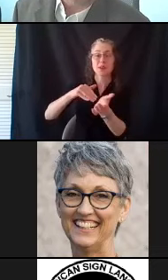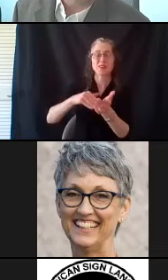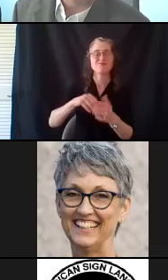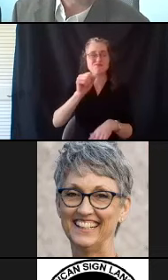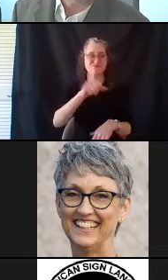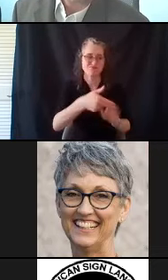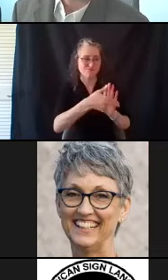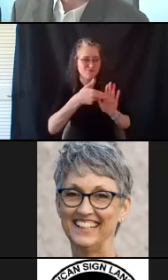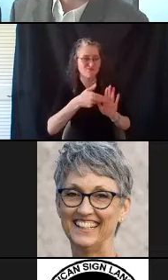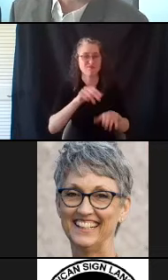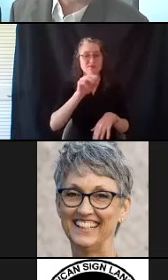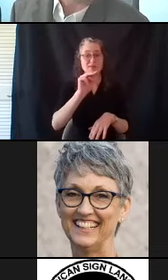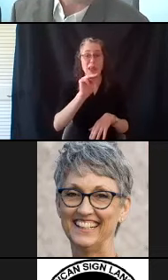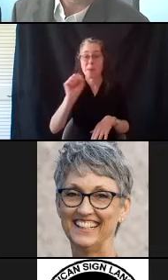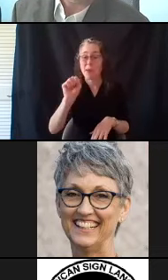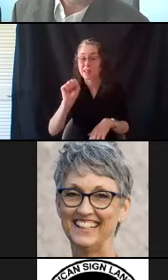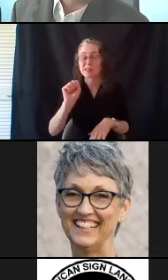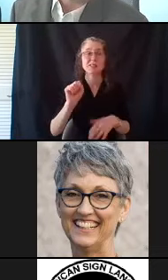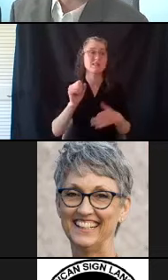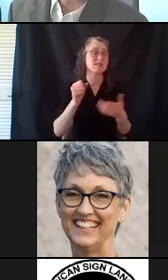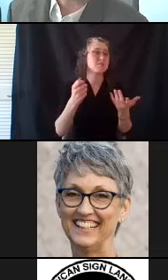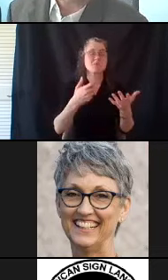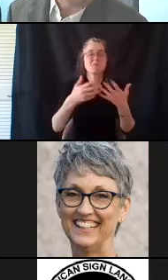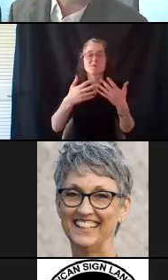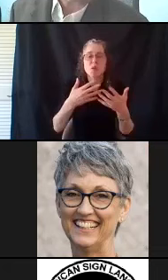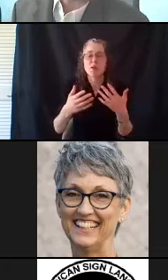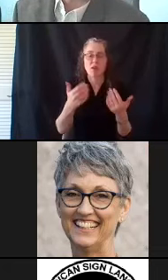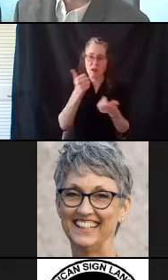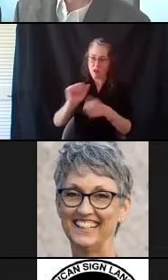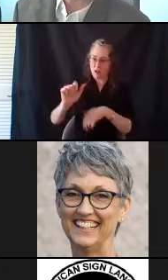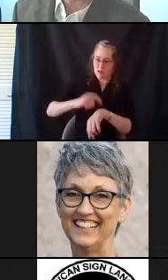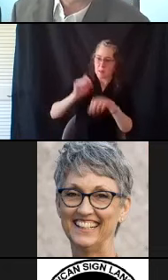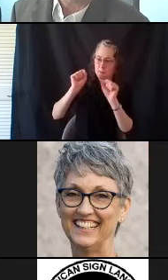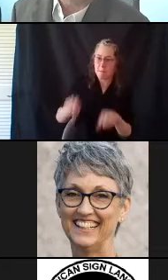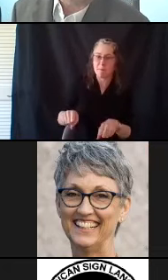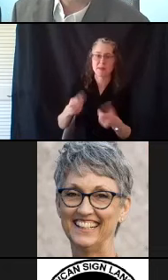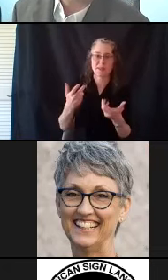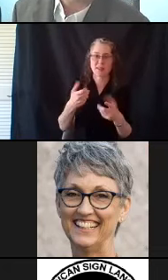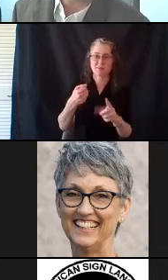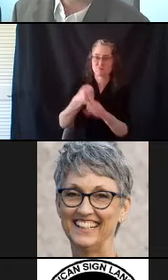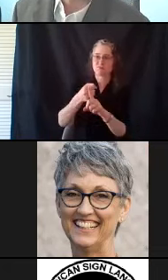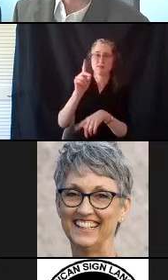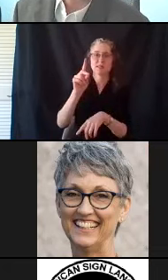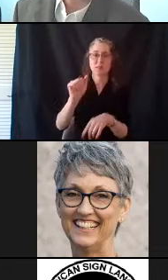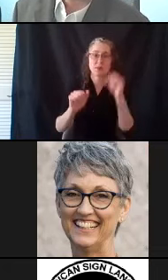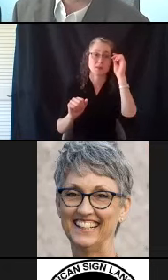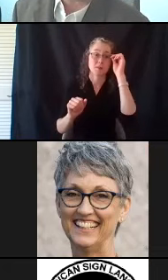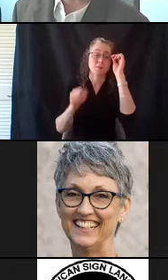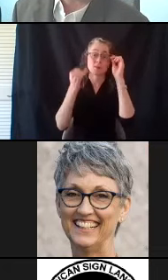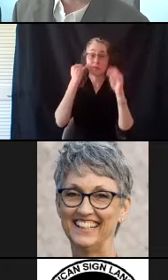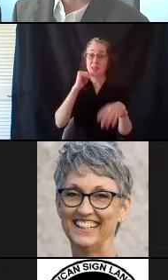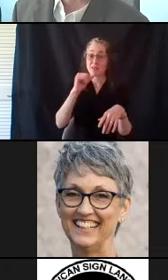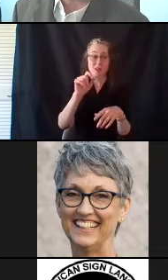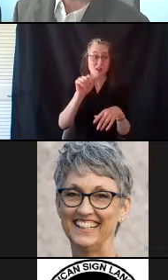with MS, whatever it might be. And if that doesn't happen, Mother Nature kicks in with the aging process.